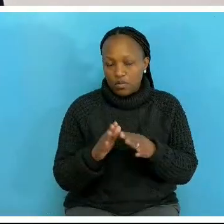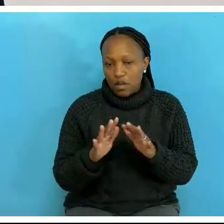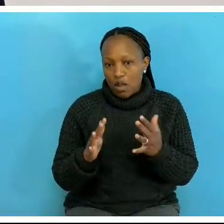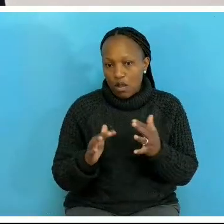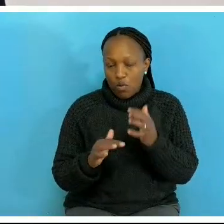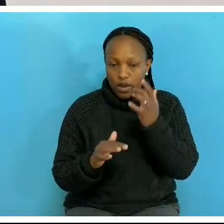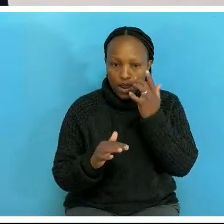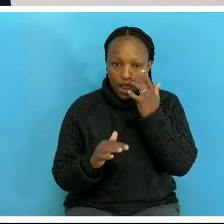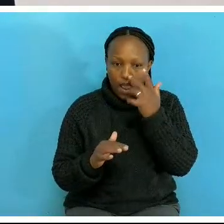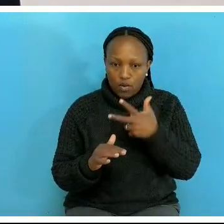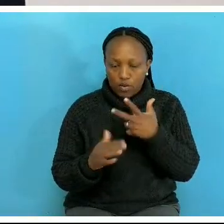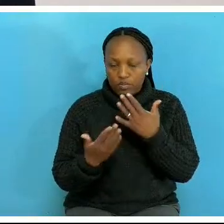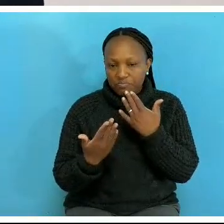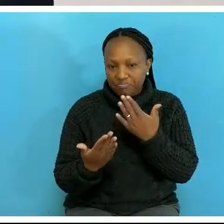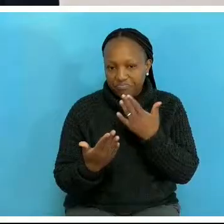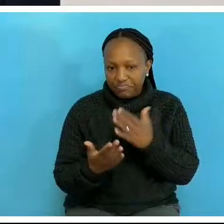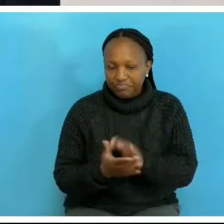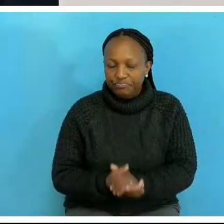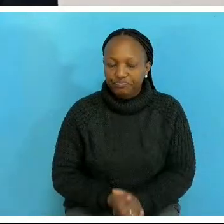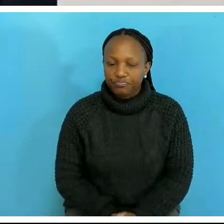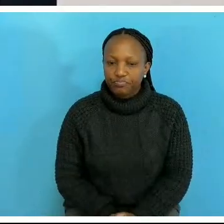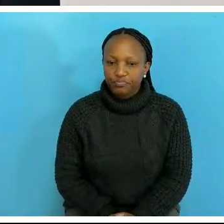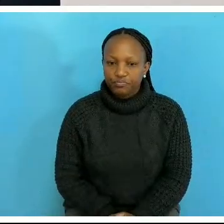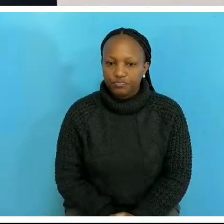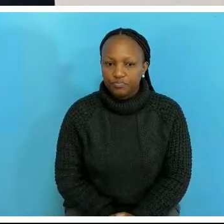Eldorado Park. Thank you very much.